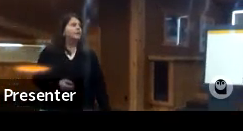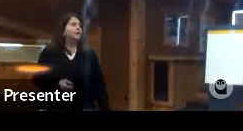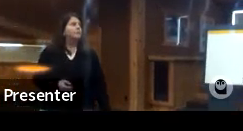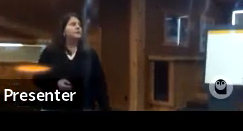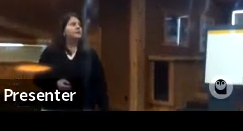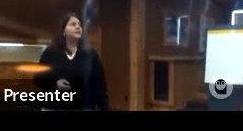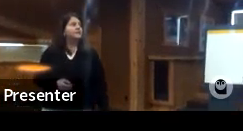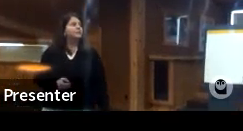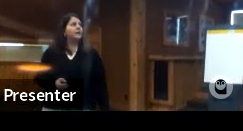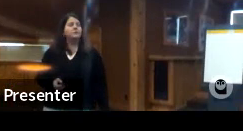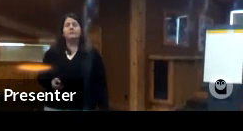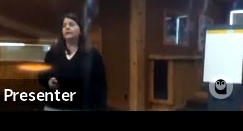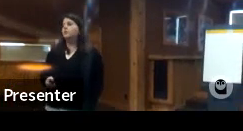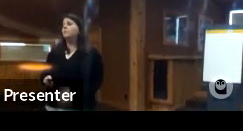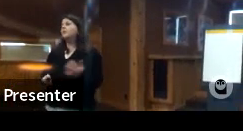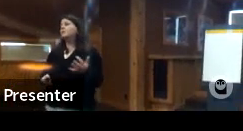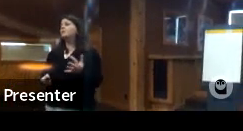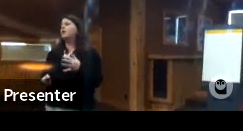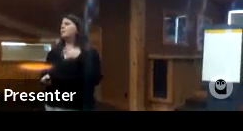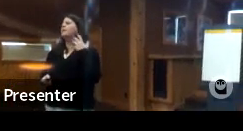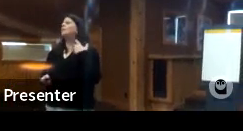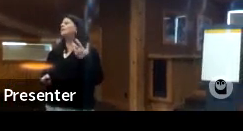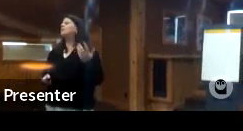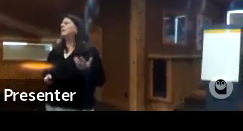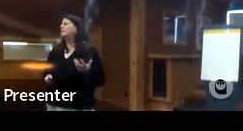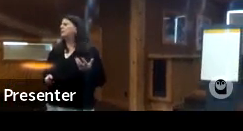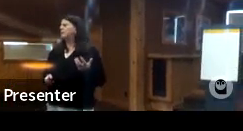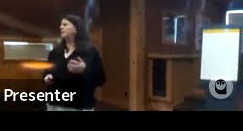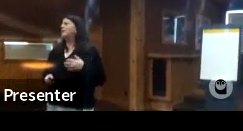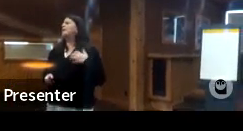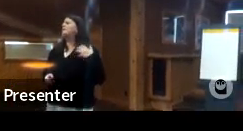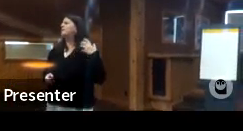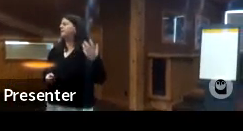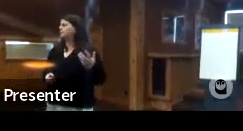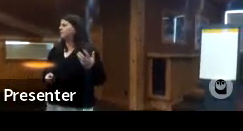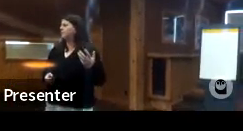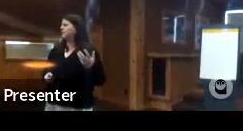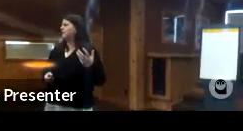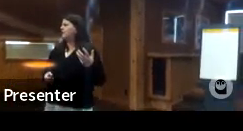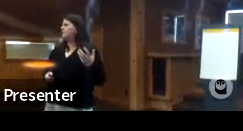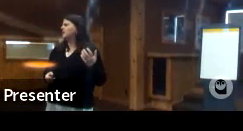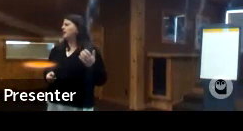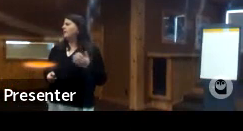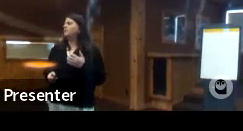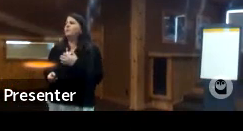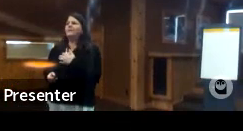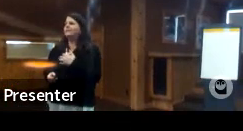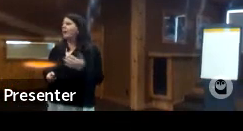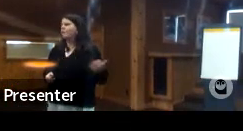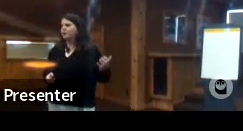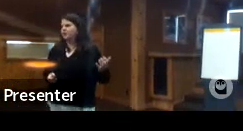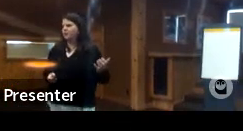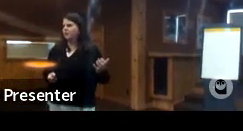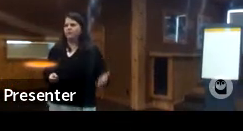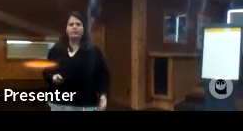that. PTSD, what that looks like. The neurobiology of trauma, meaning what does trauma look like and how does that affect people's behaviors? And that trauma